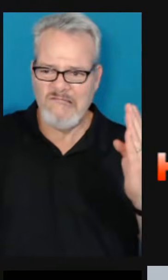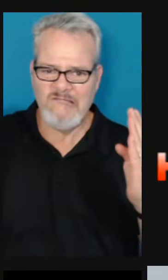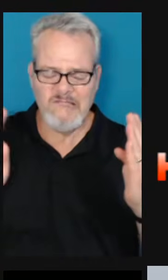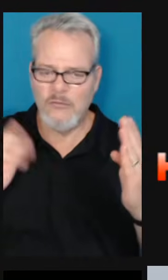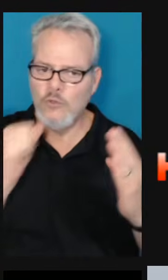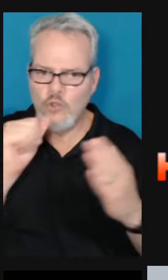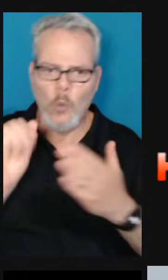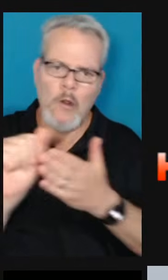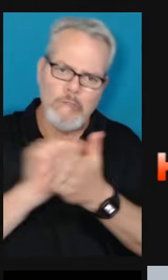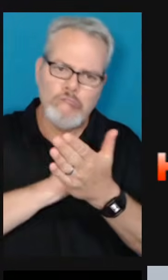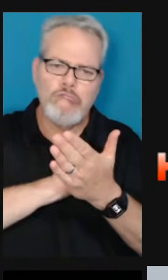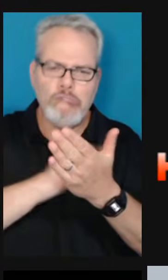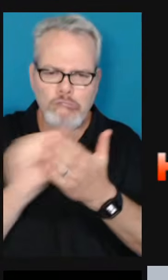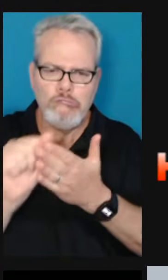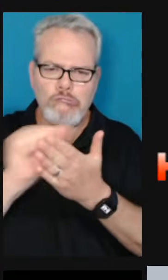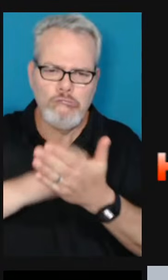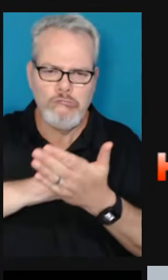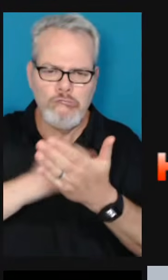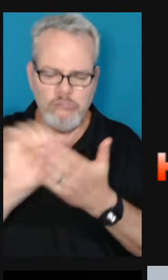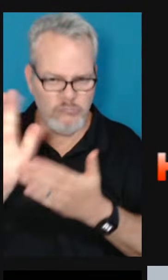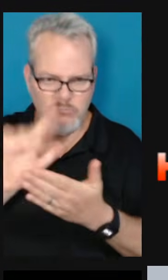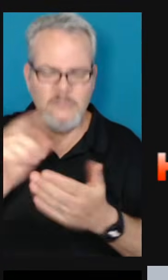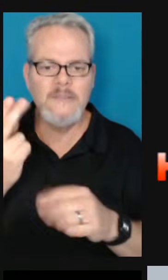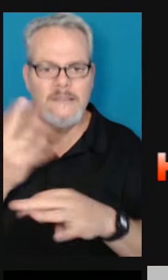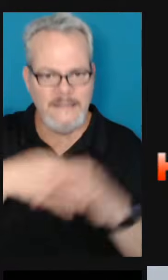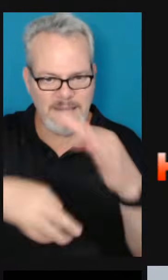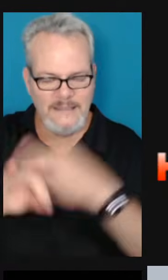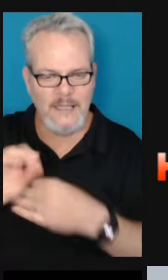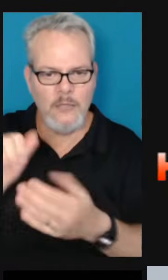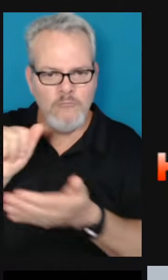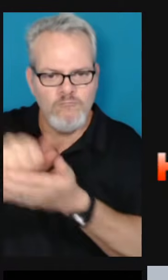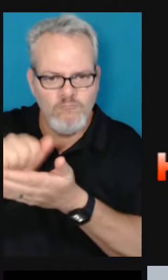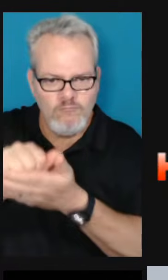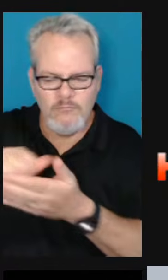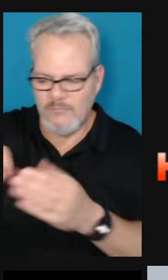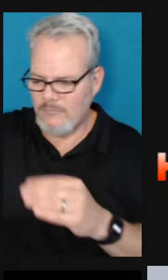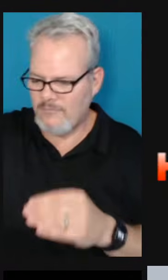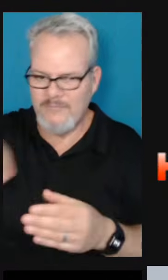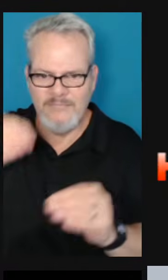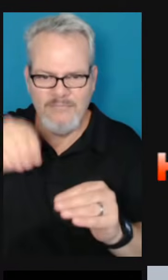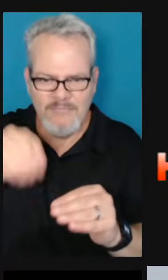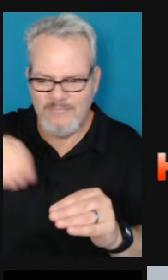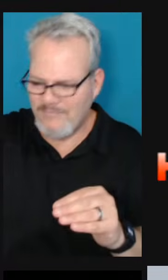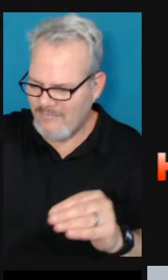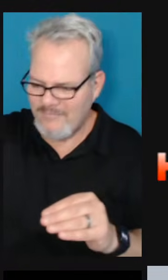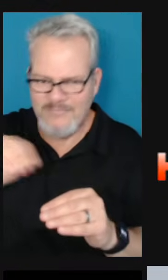wipe. High shine on wood will be dulled by fine grit. Vacuum and then blot.